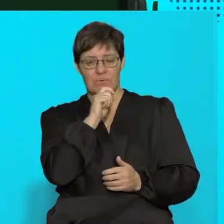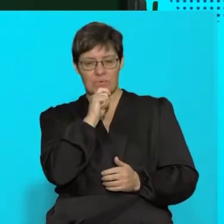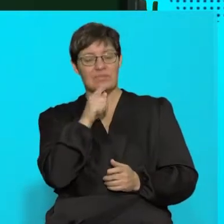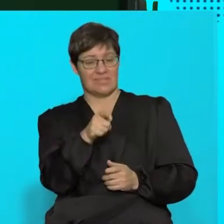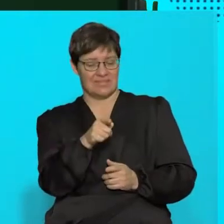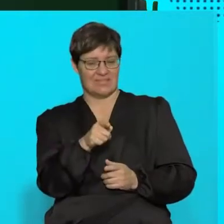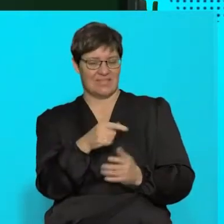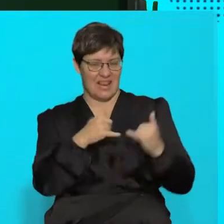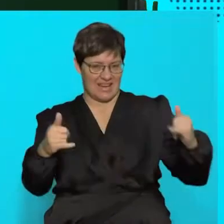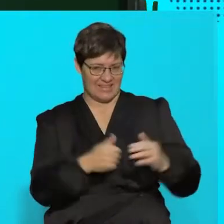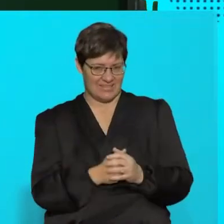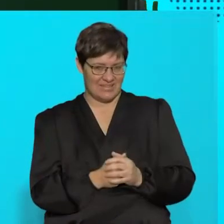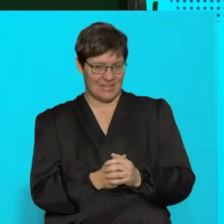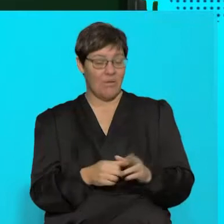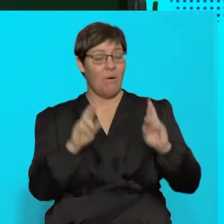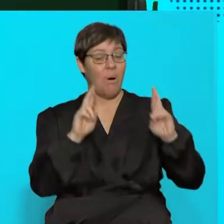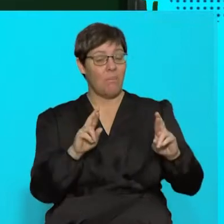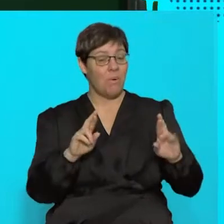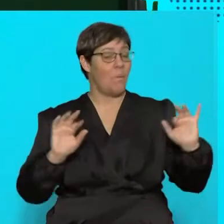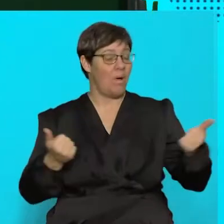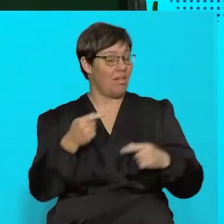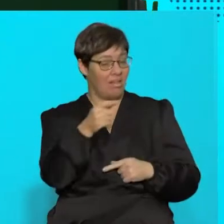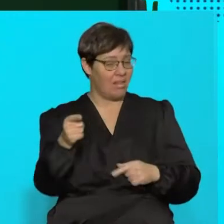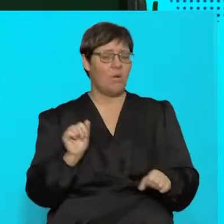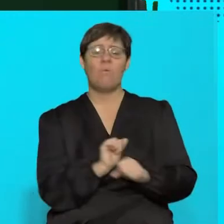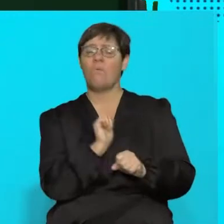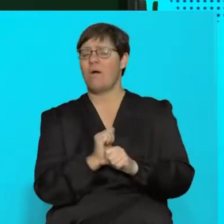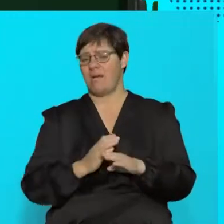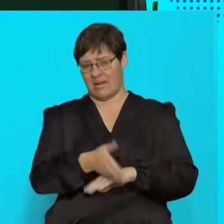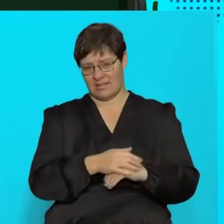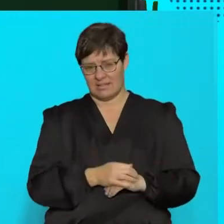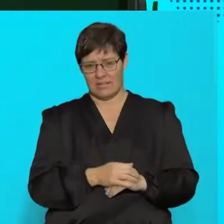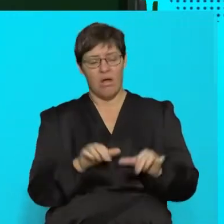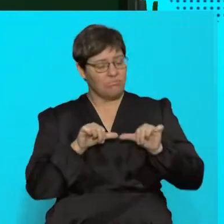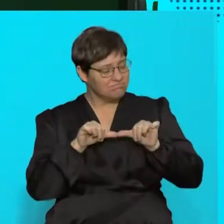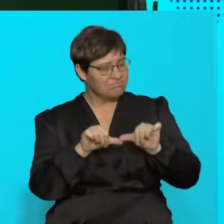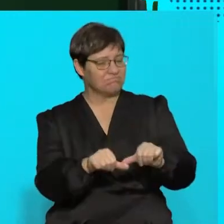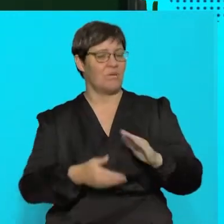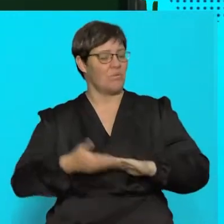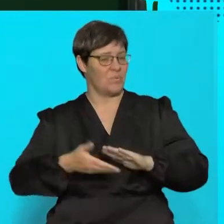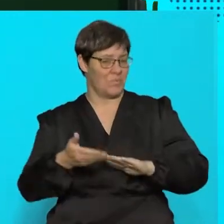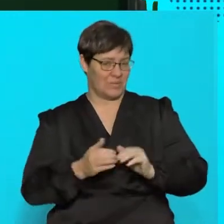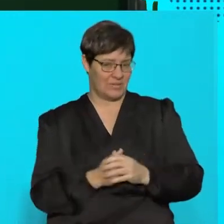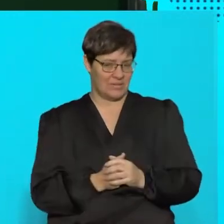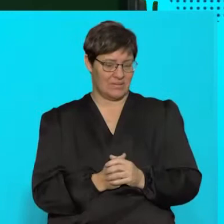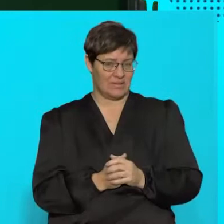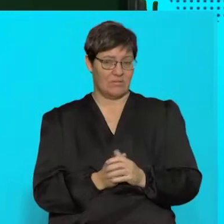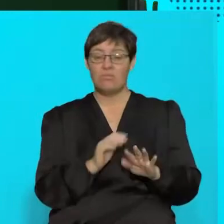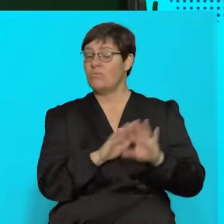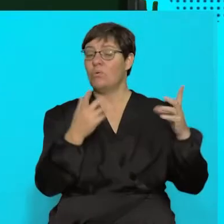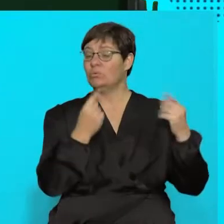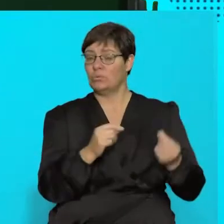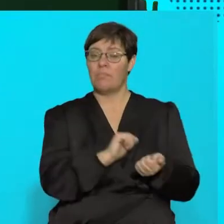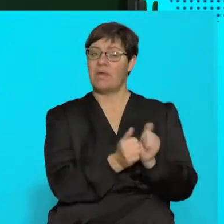the equation of a line. Okay, I hope you're doing well out there, and remember to keep working hard, keep the consistency going there. Okay, you don't